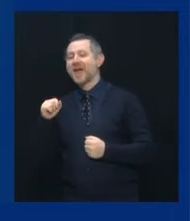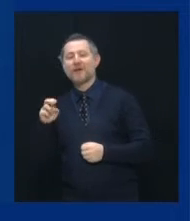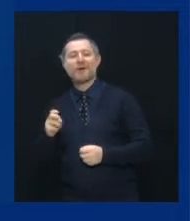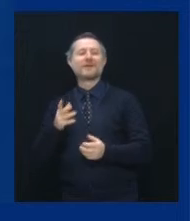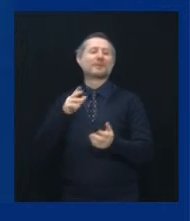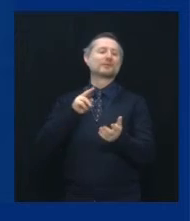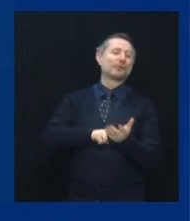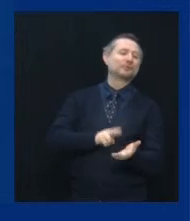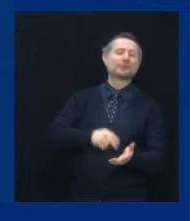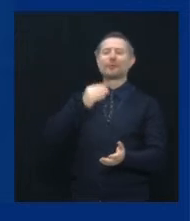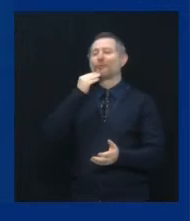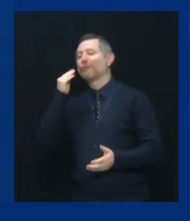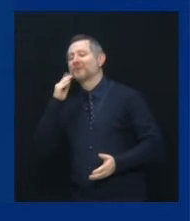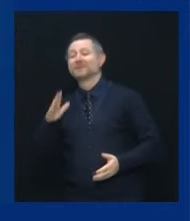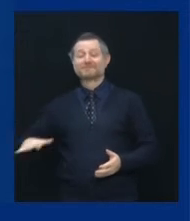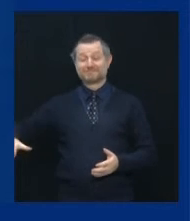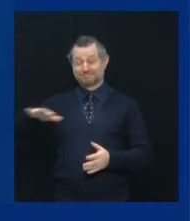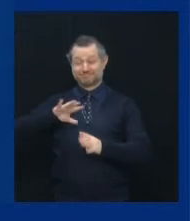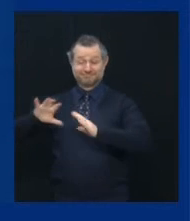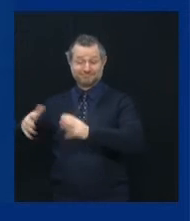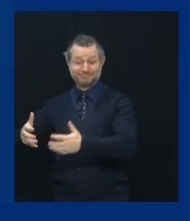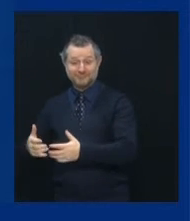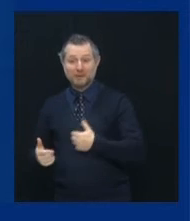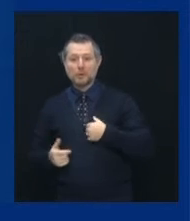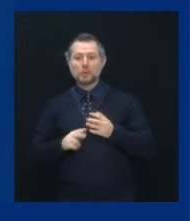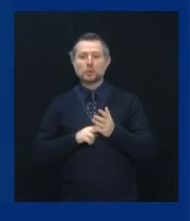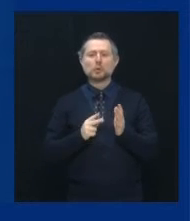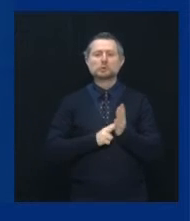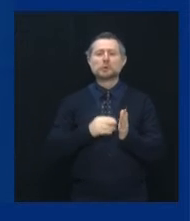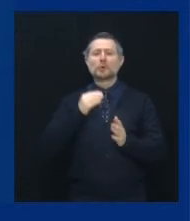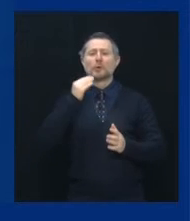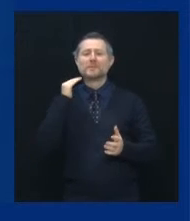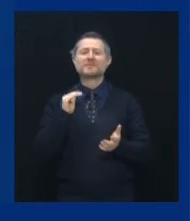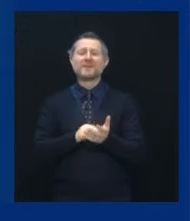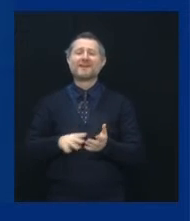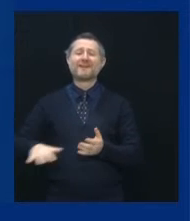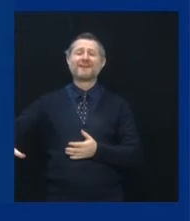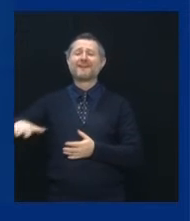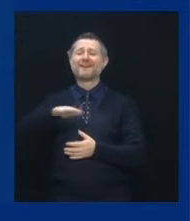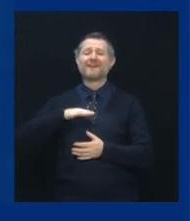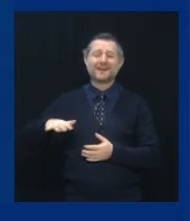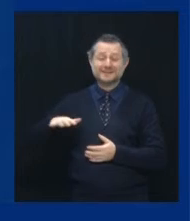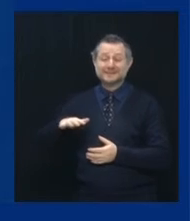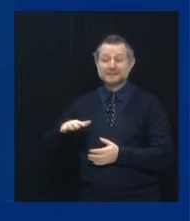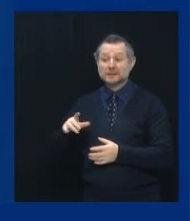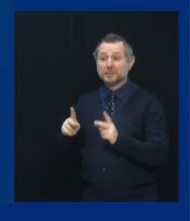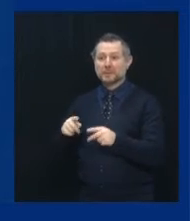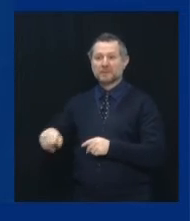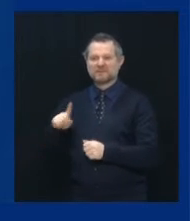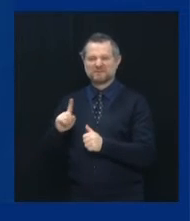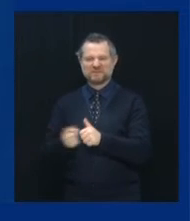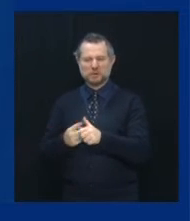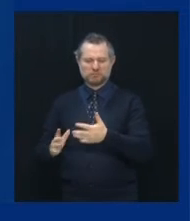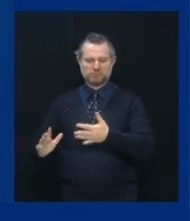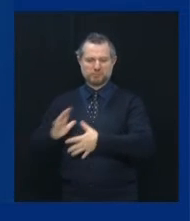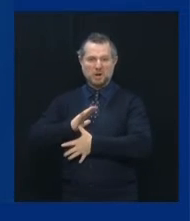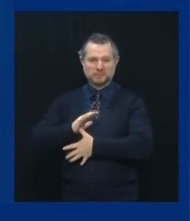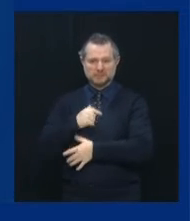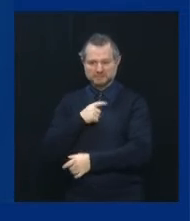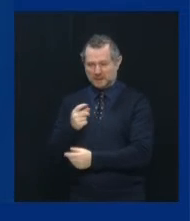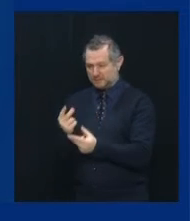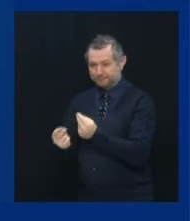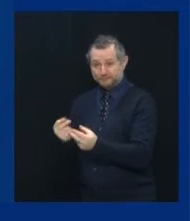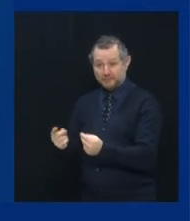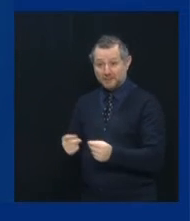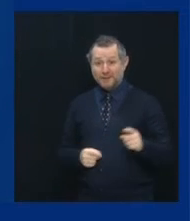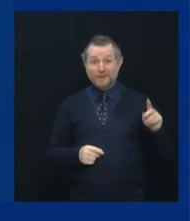people. So nurses, doctors, nursing homes, which are the first priority, 2.1